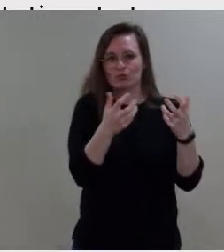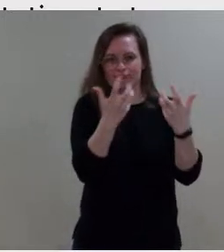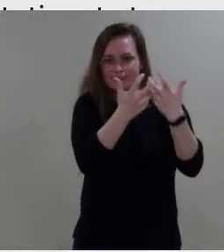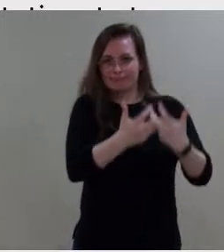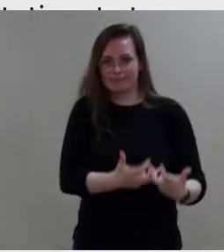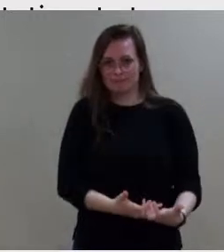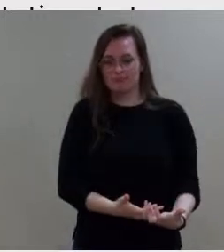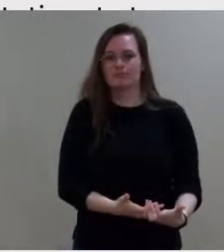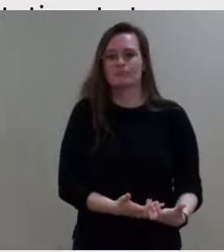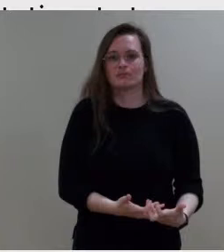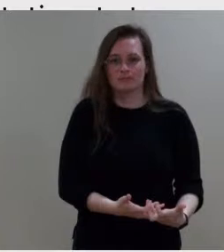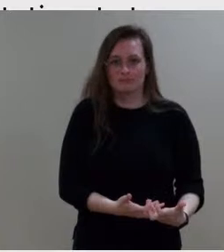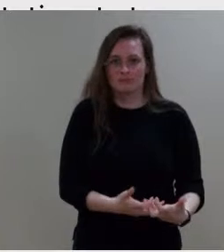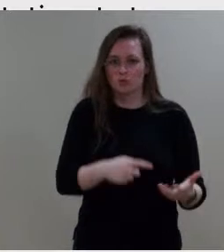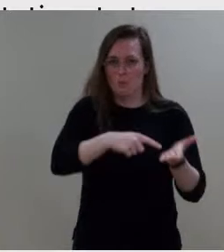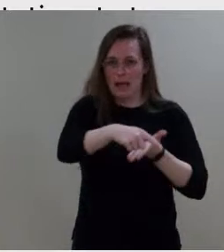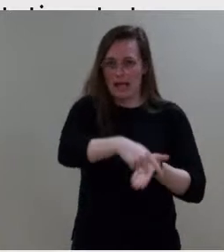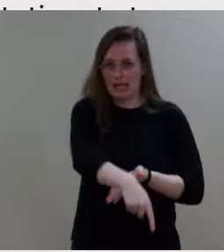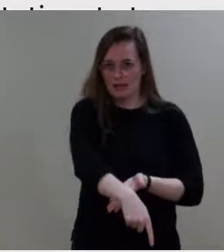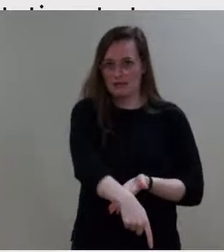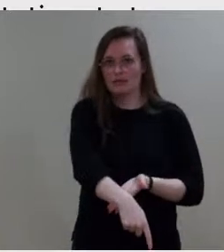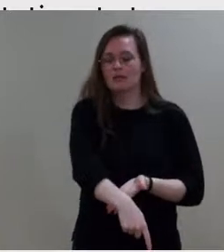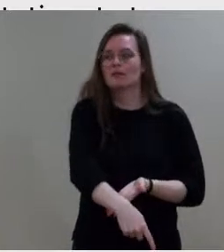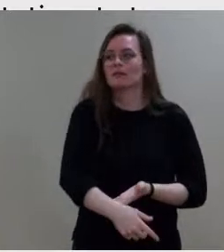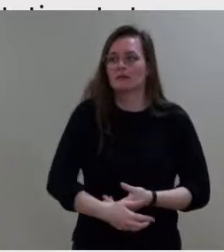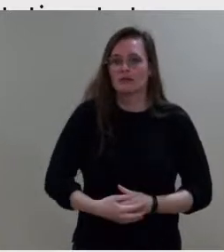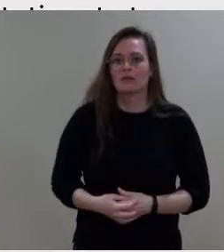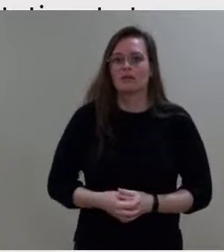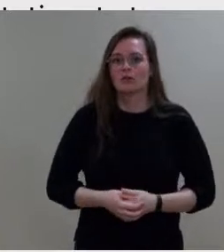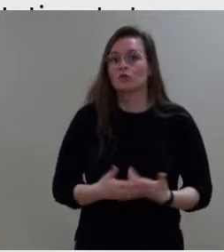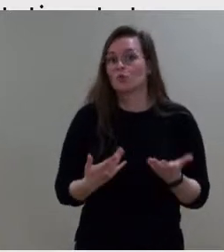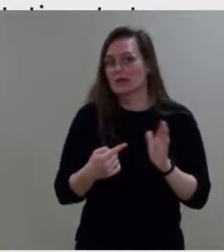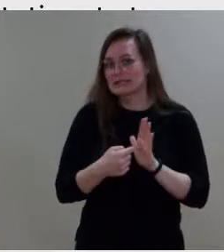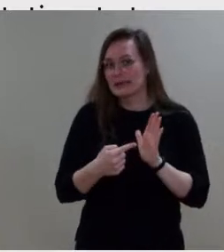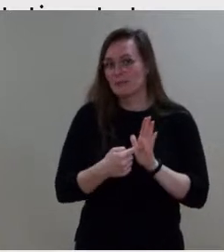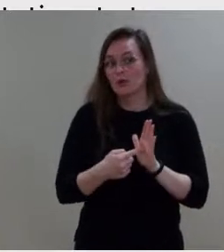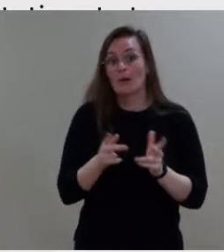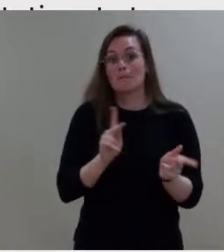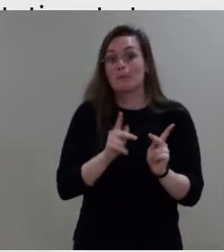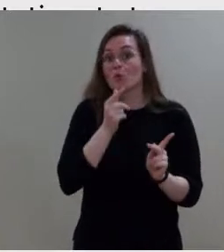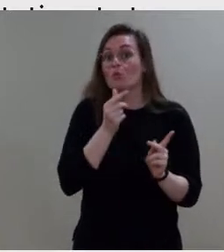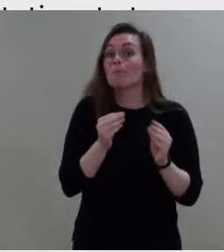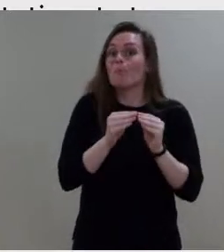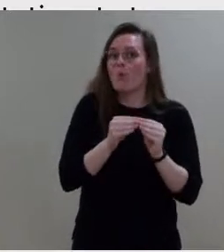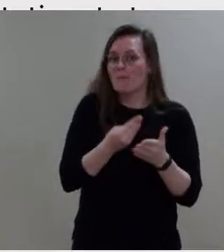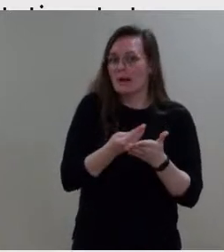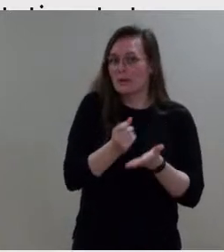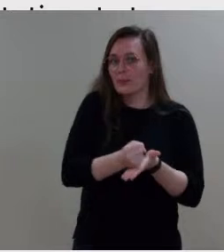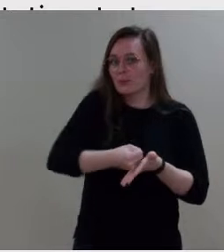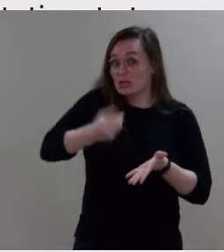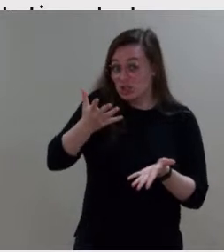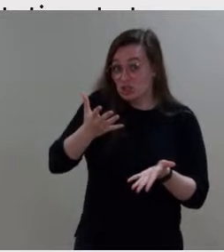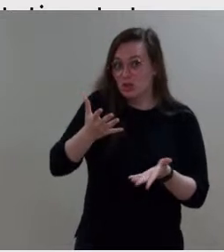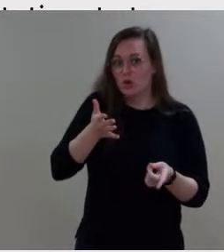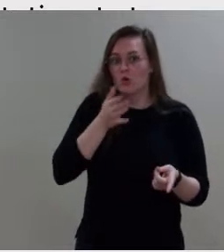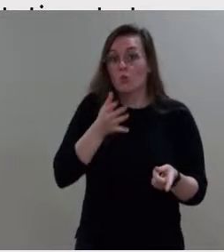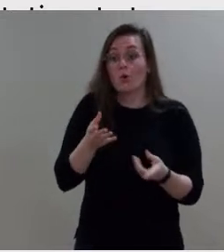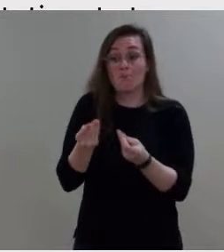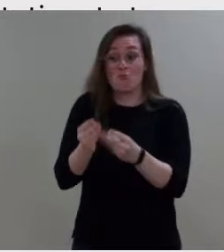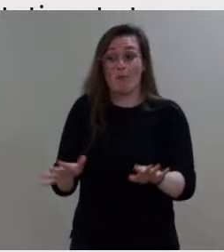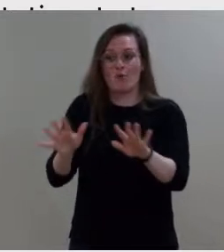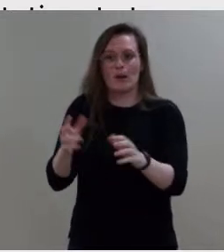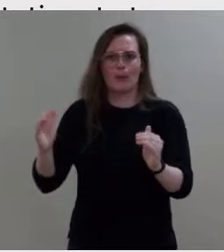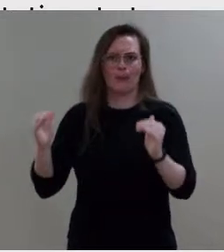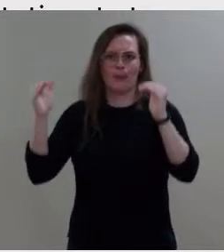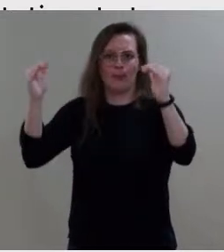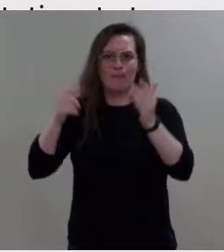that the wealthier individuals would purchase higher value properties, and thus they would pay more